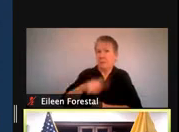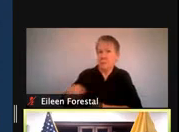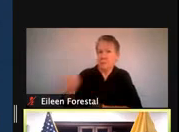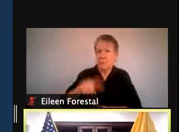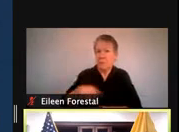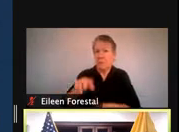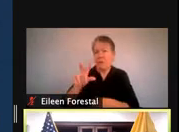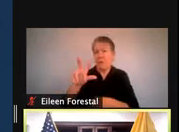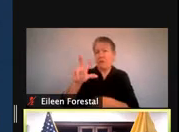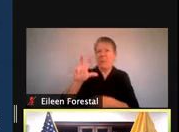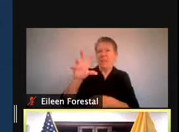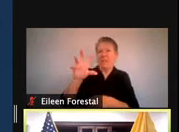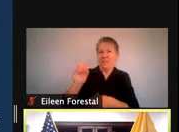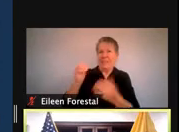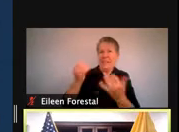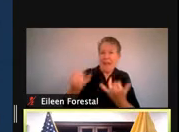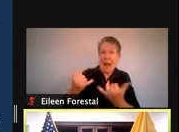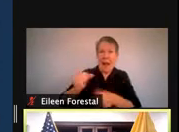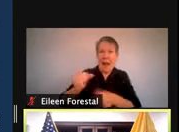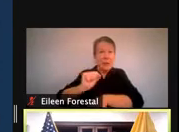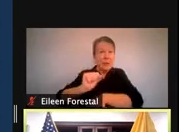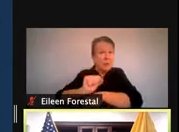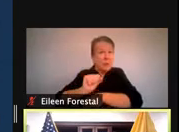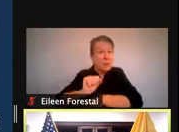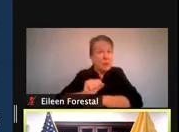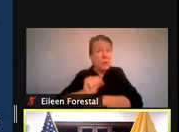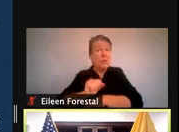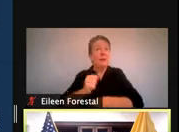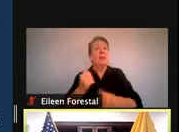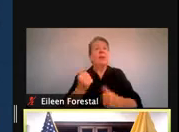tracers have been undergoing advanced training and coaching to